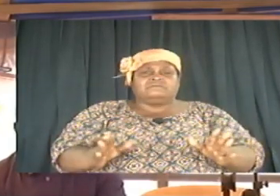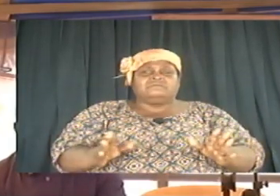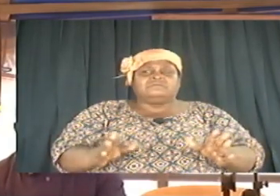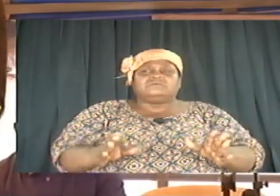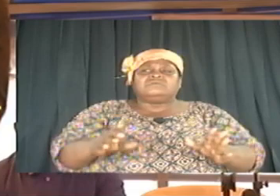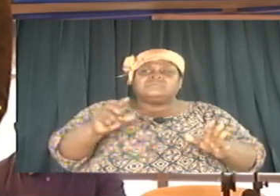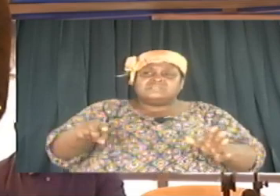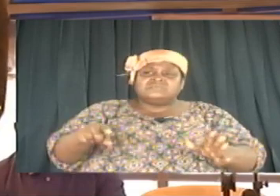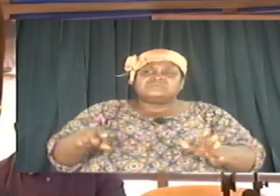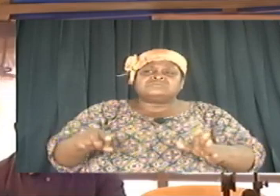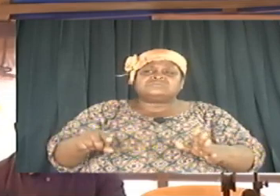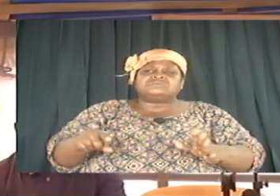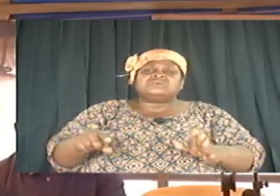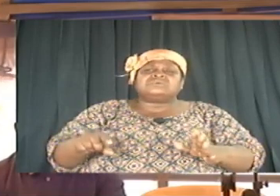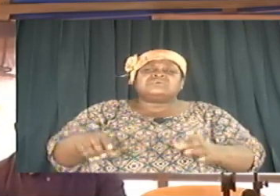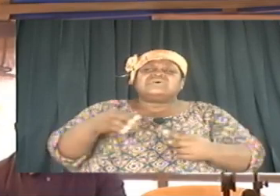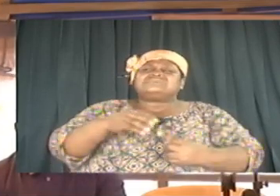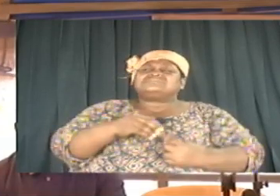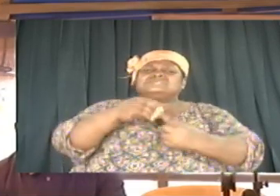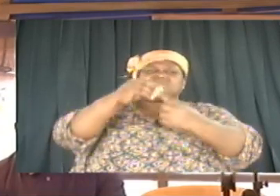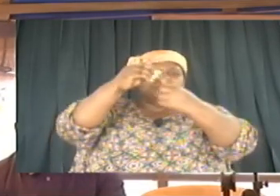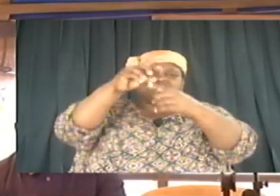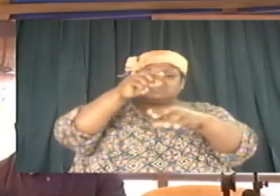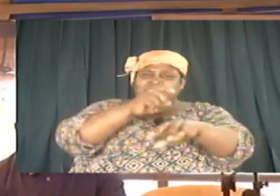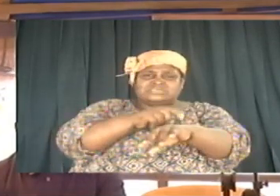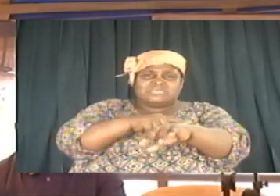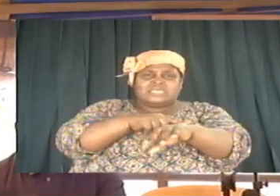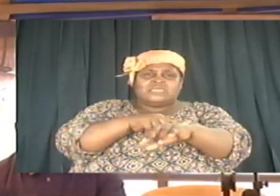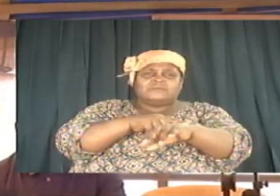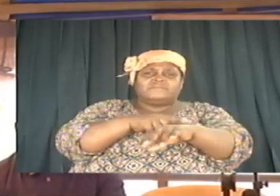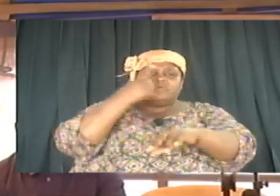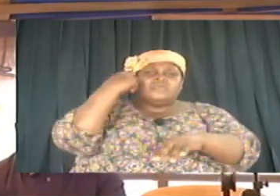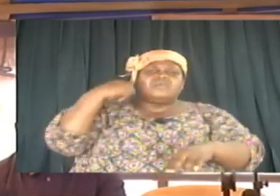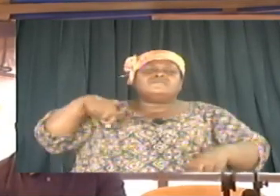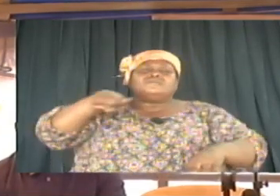This is a very solemn moment because we are remembering